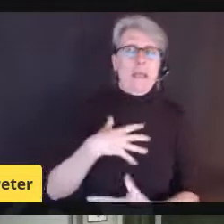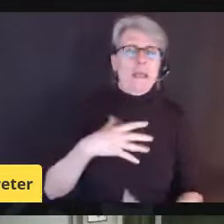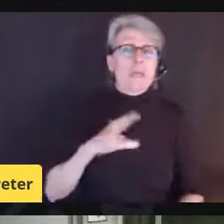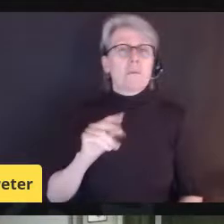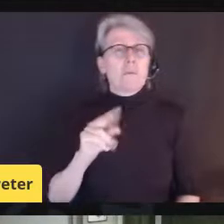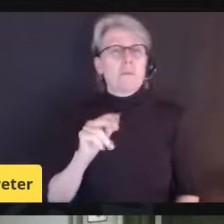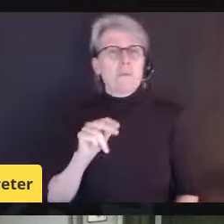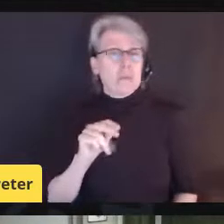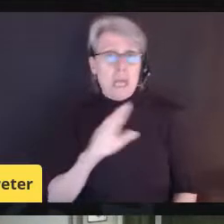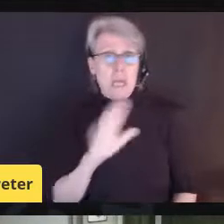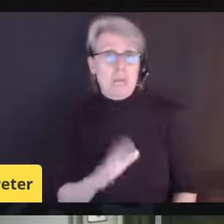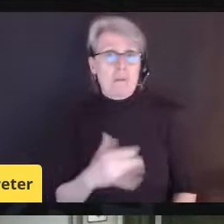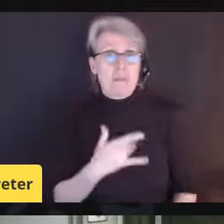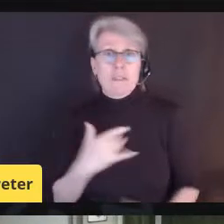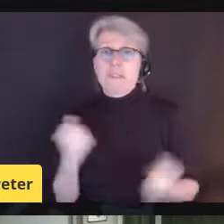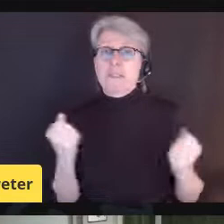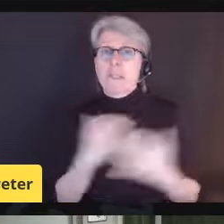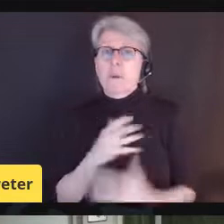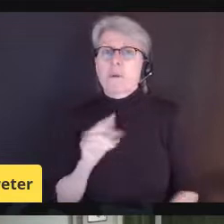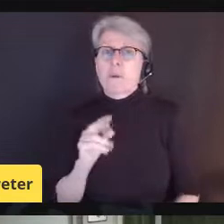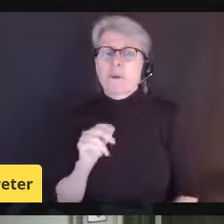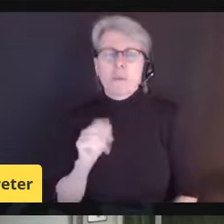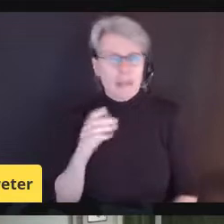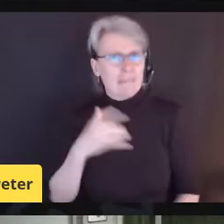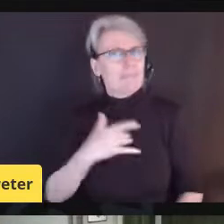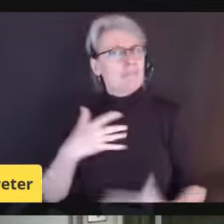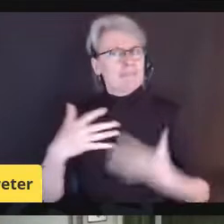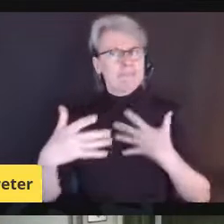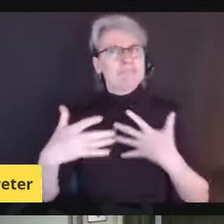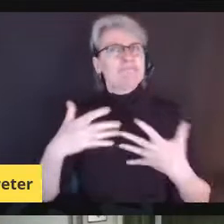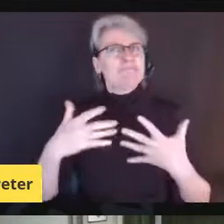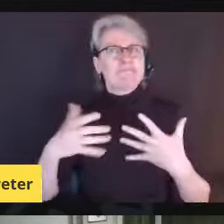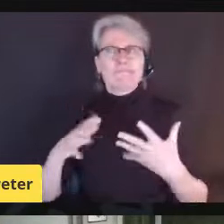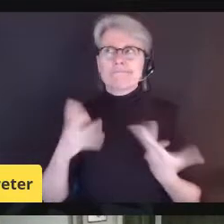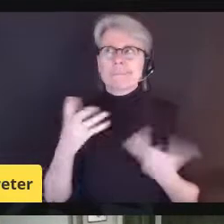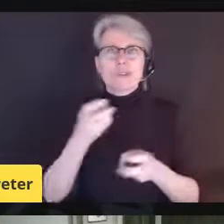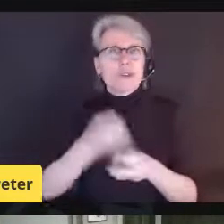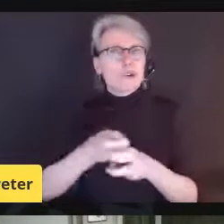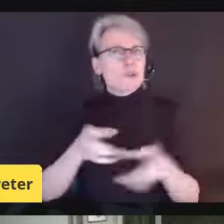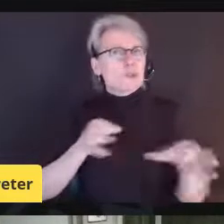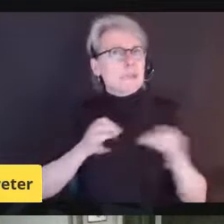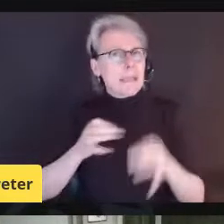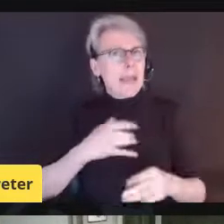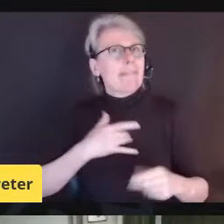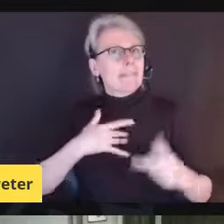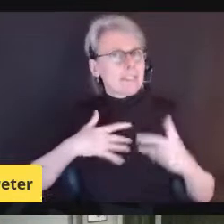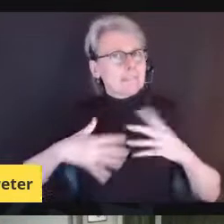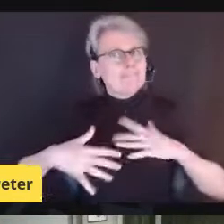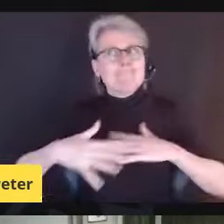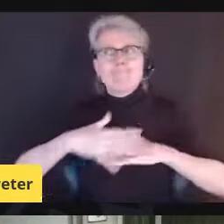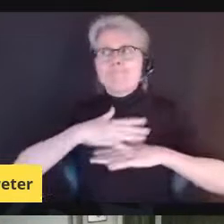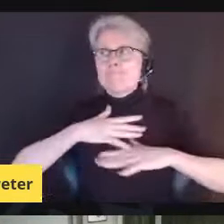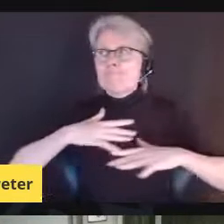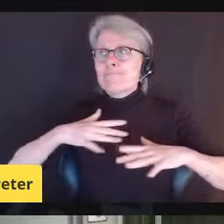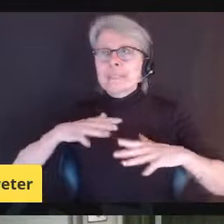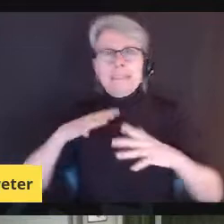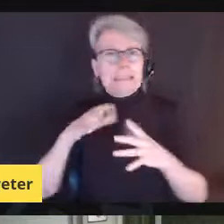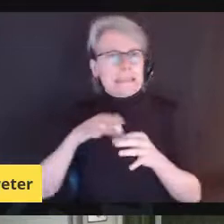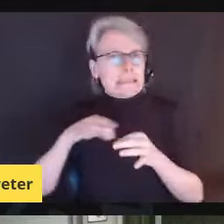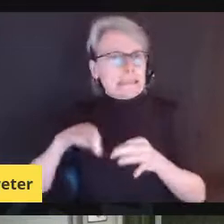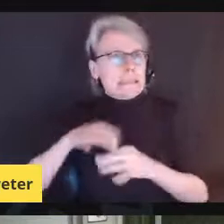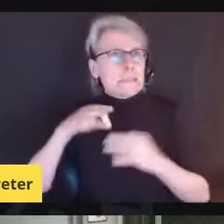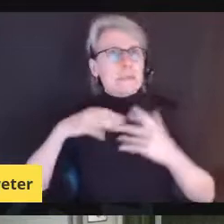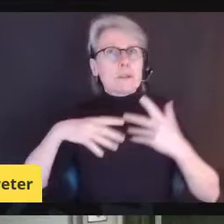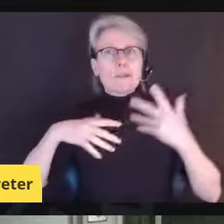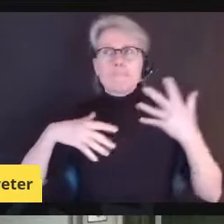been scary. It's been, it's hard to explain, but it's just a feeling. And so I sometimes do